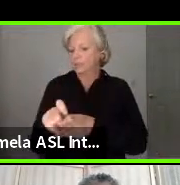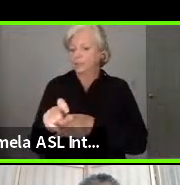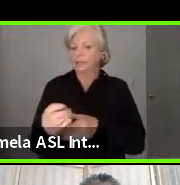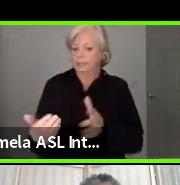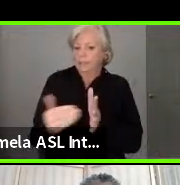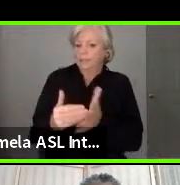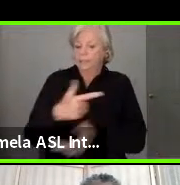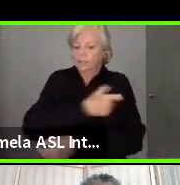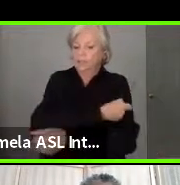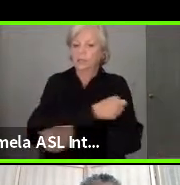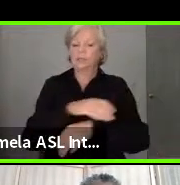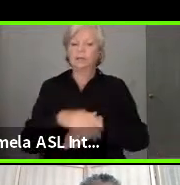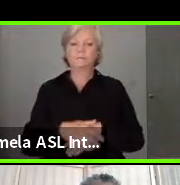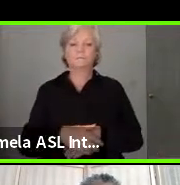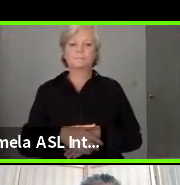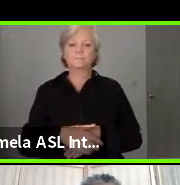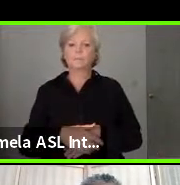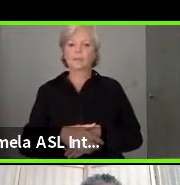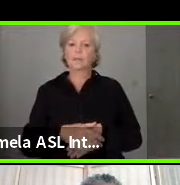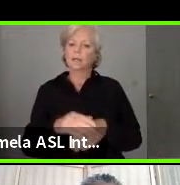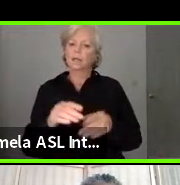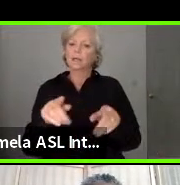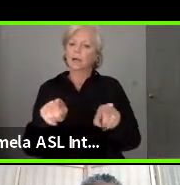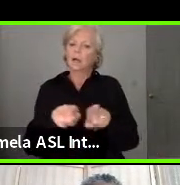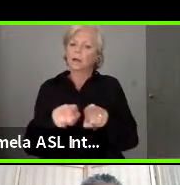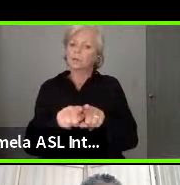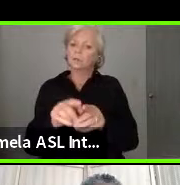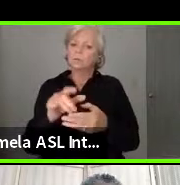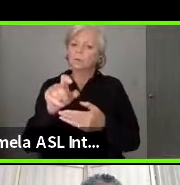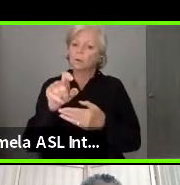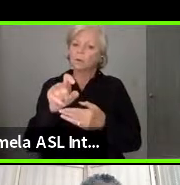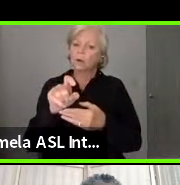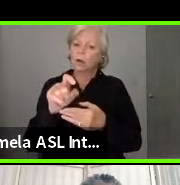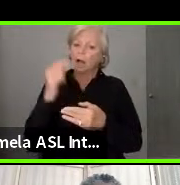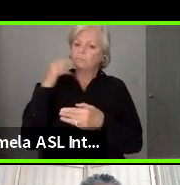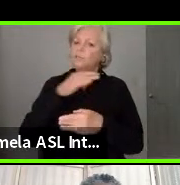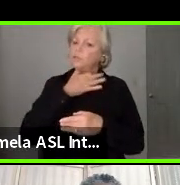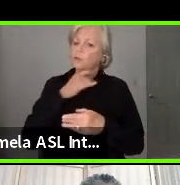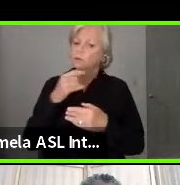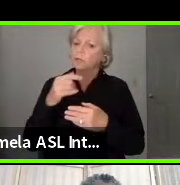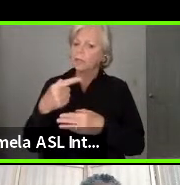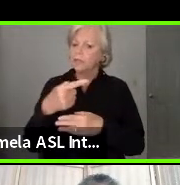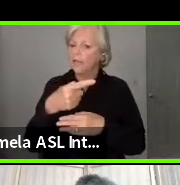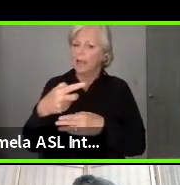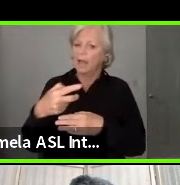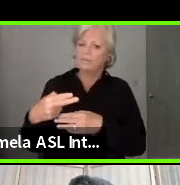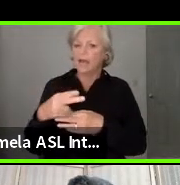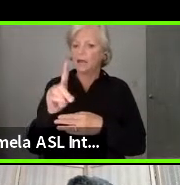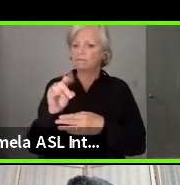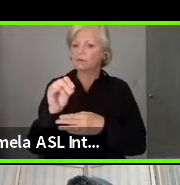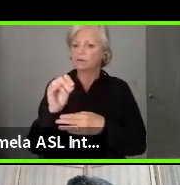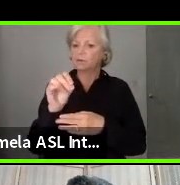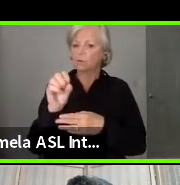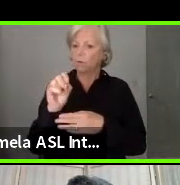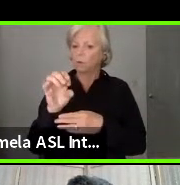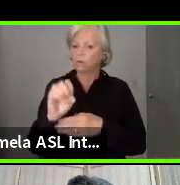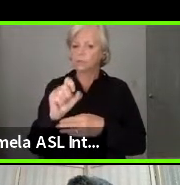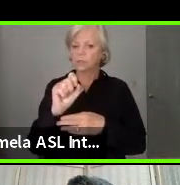them a booster? Like if they choose Moderna, do they get a half dose, a 2.5 ml dose of Moderna, or do they get a